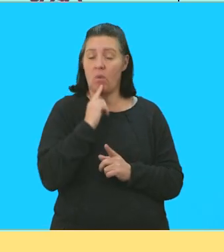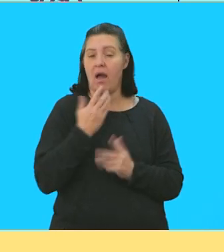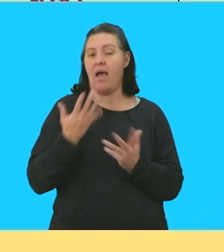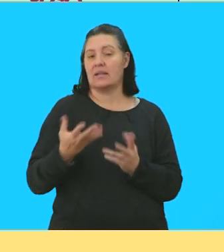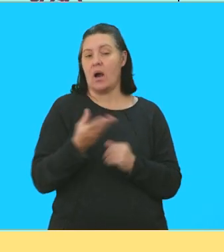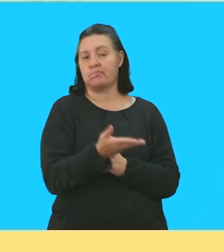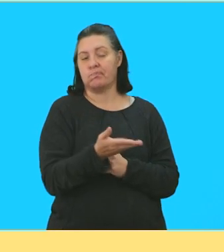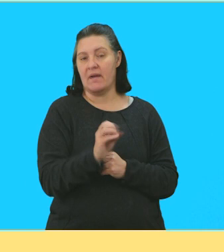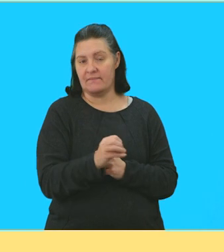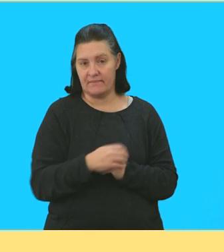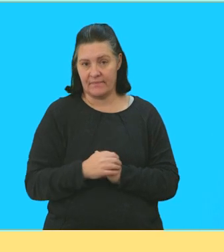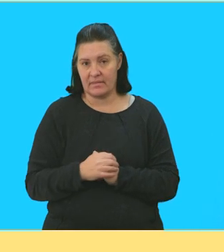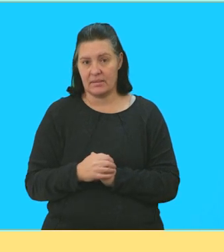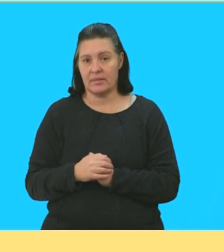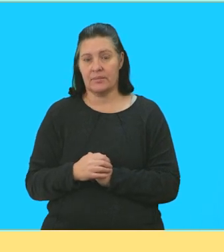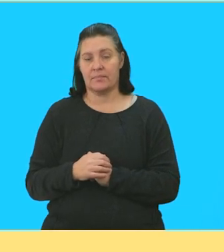hand.